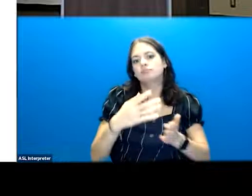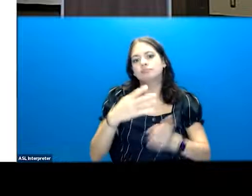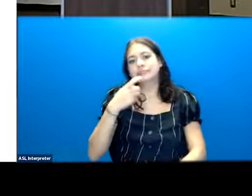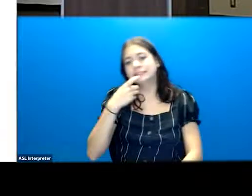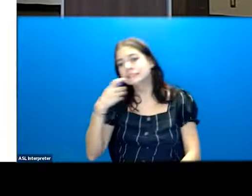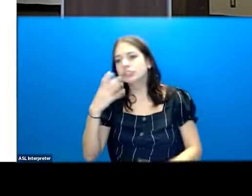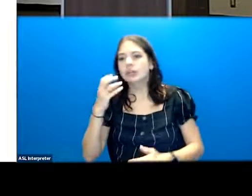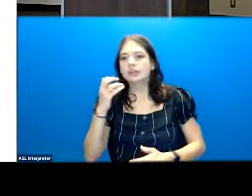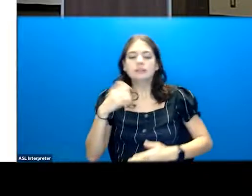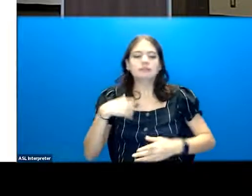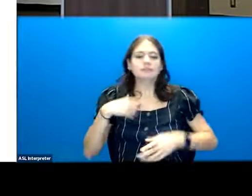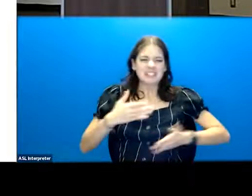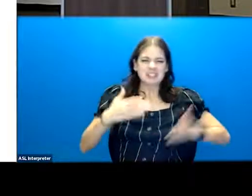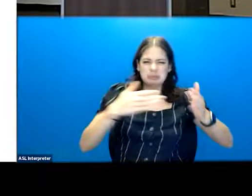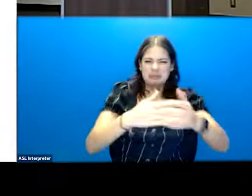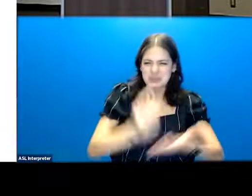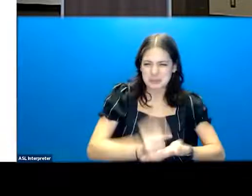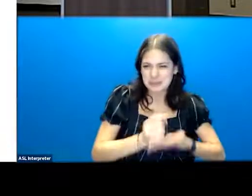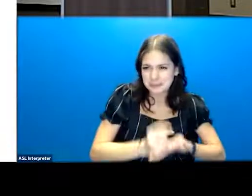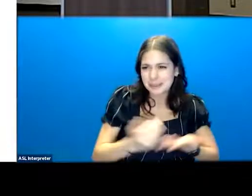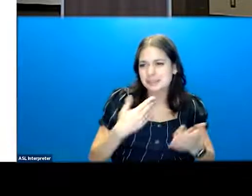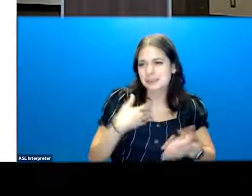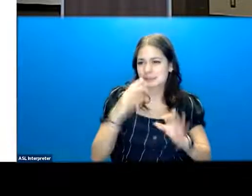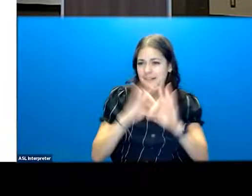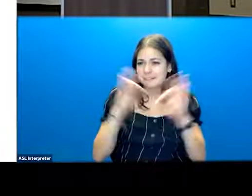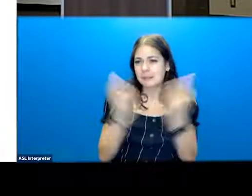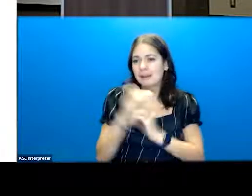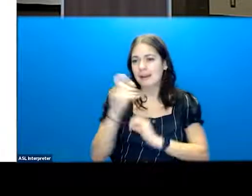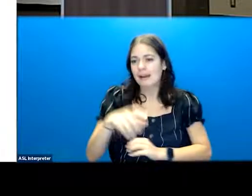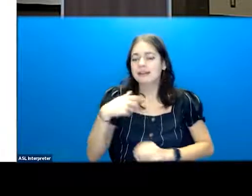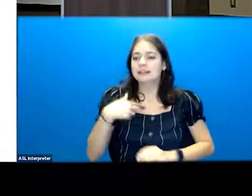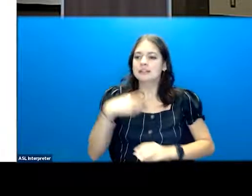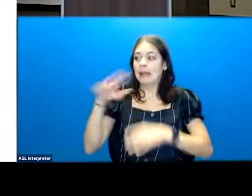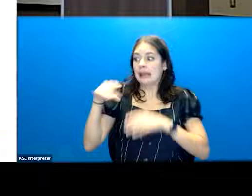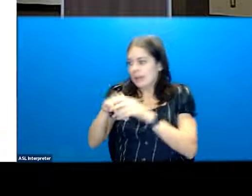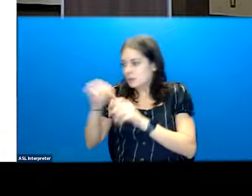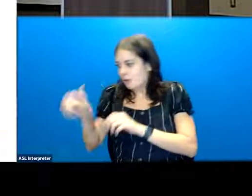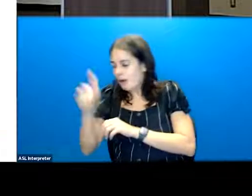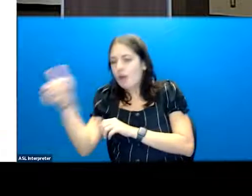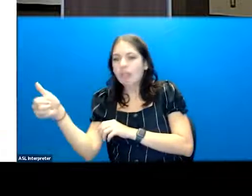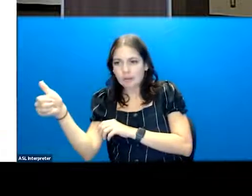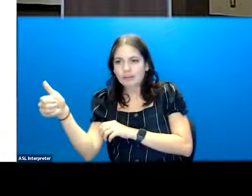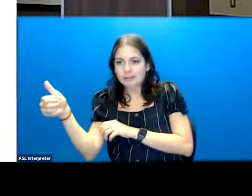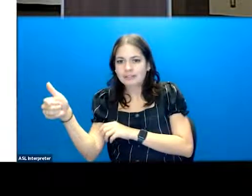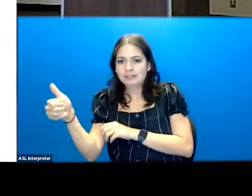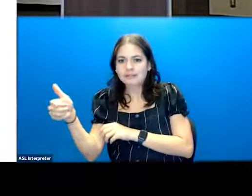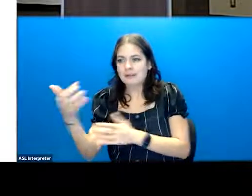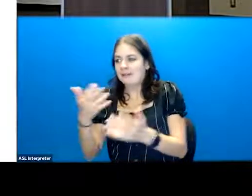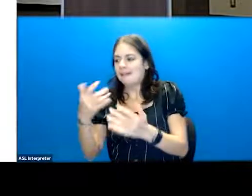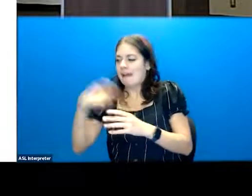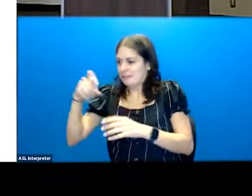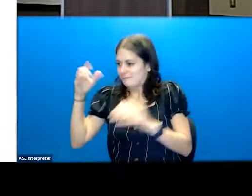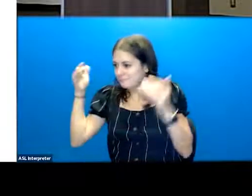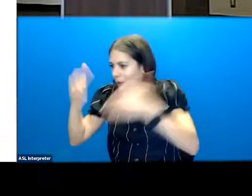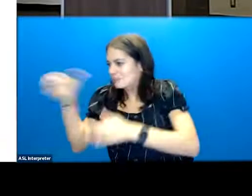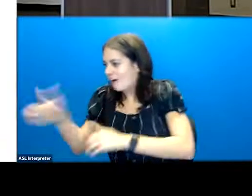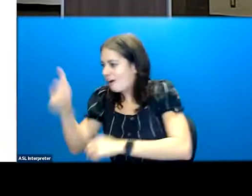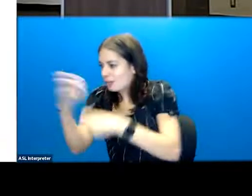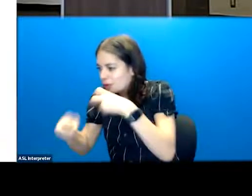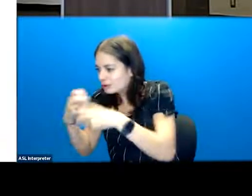which interrupted treatment. And so therefore the family member had to kind of engage with other fires to put out within the